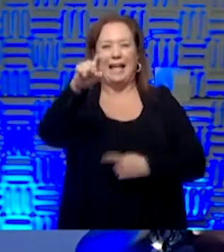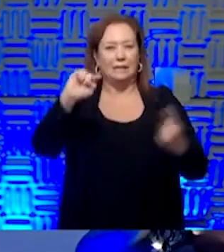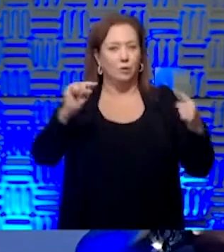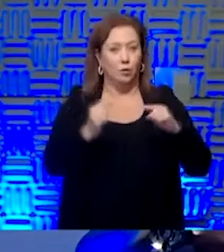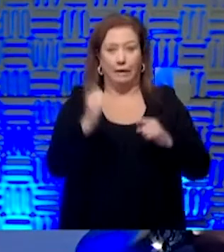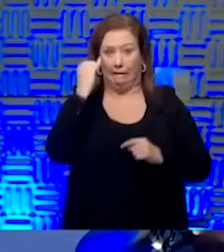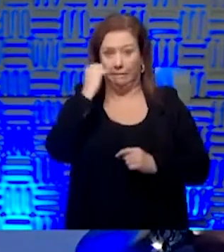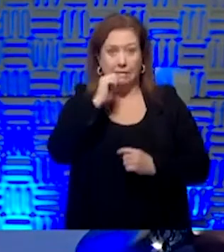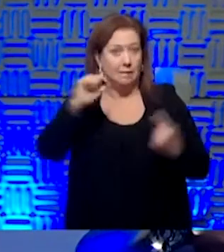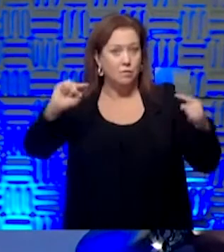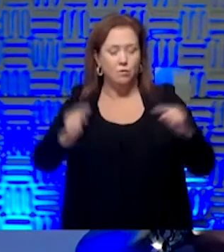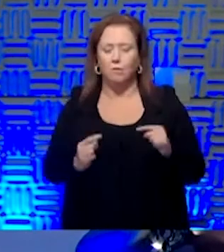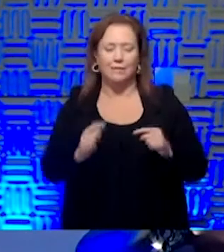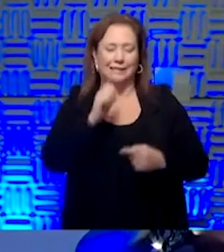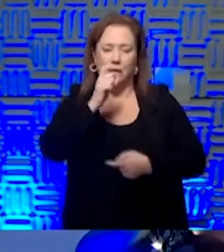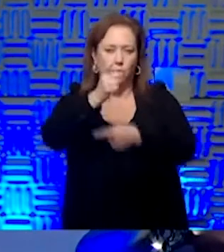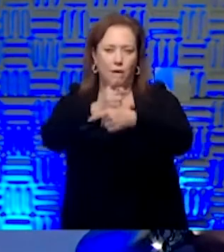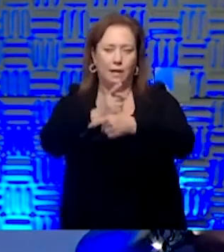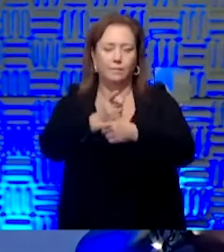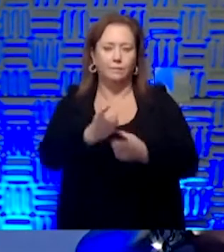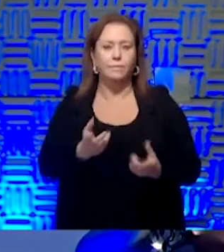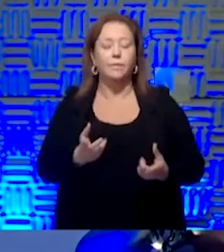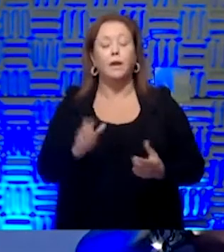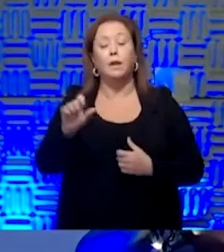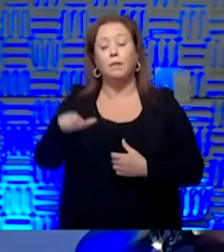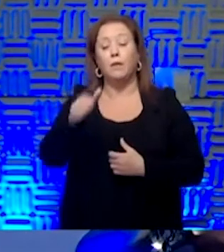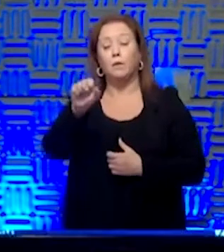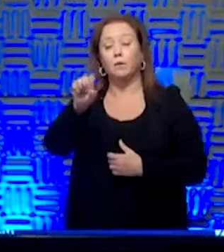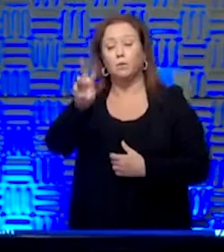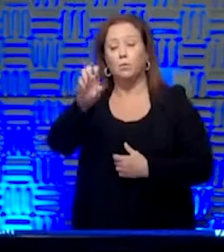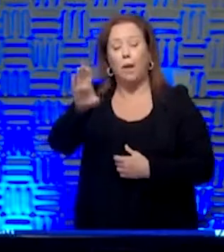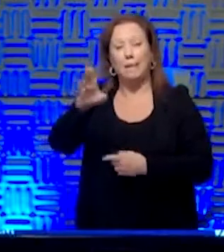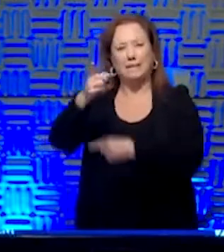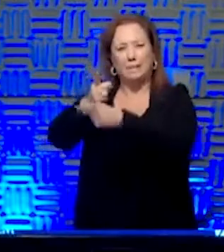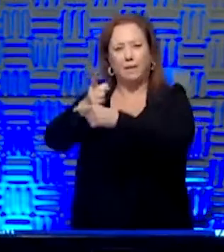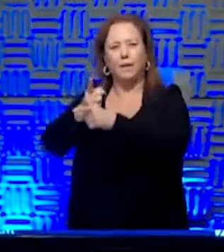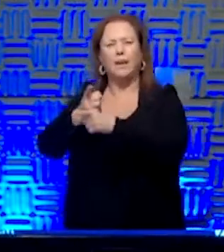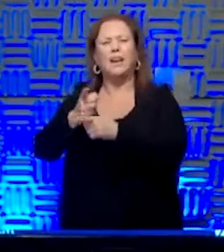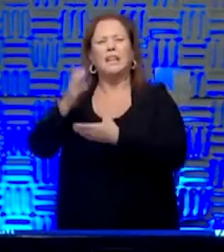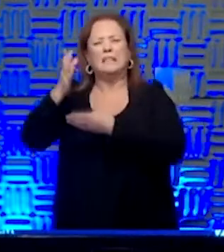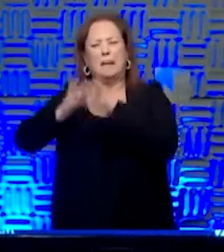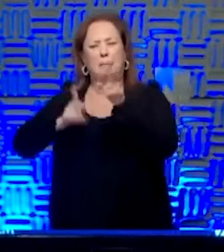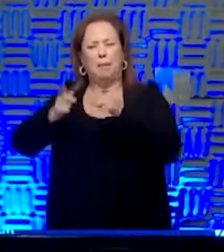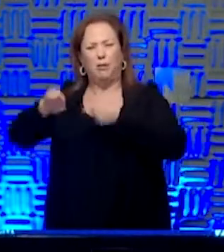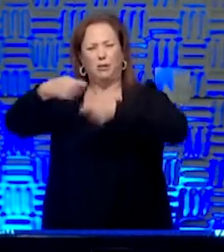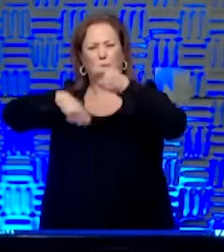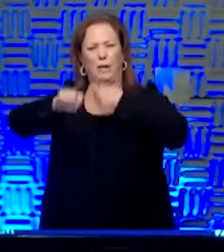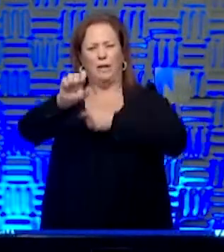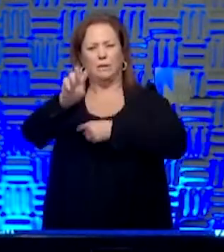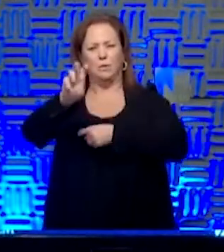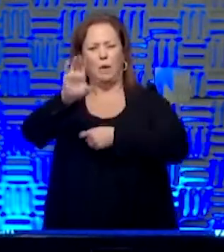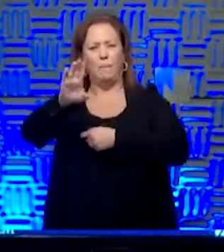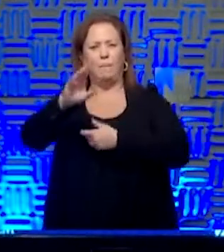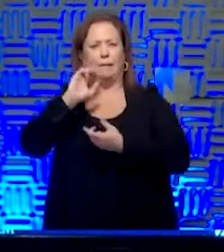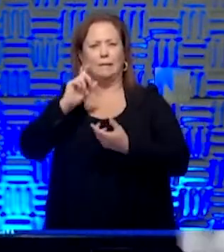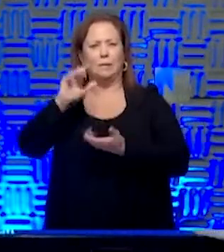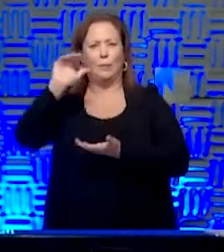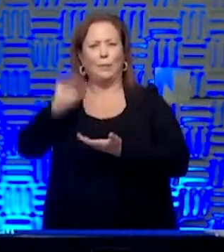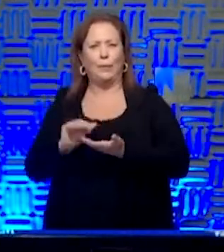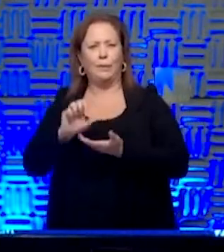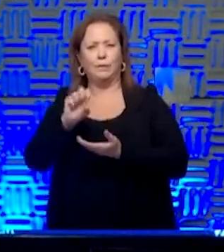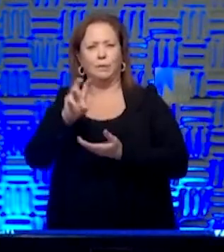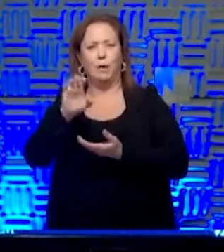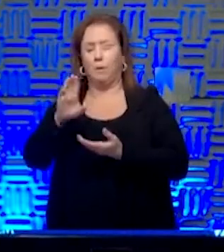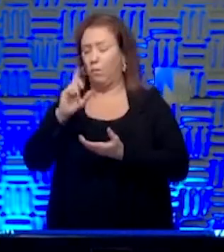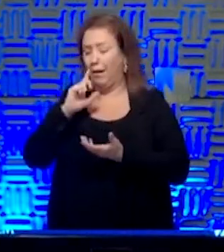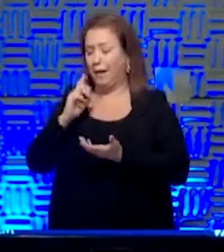right. Yep. Yeah, and it's the other thing is the swab has to be right. Some people are substituting swabs because they were running low on those. We actually got a